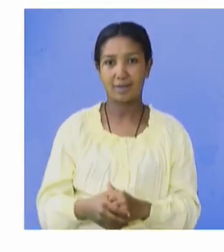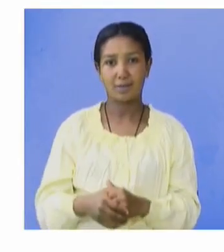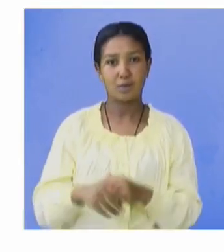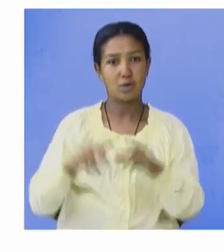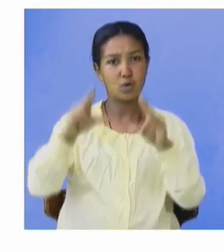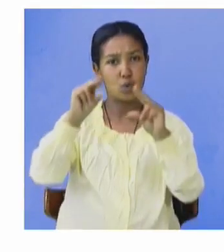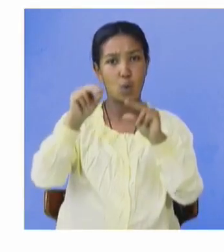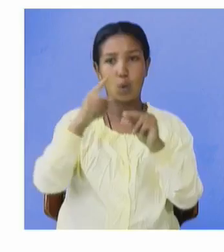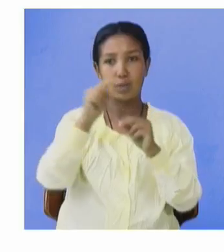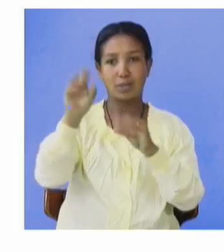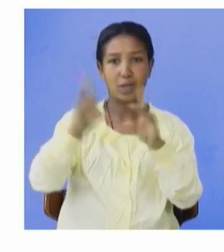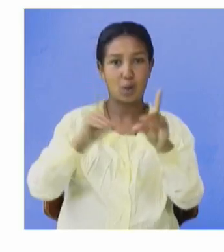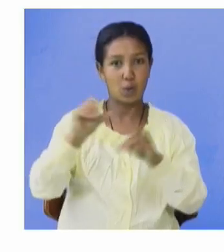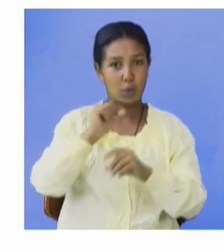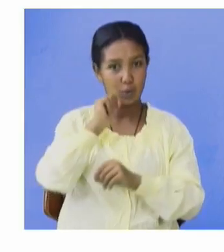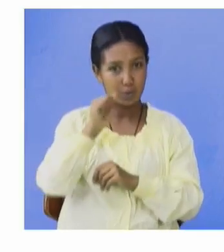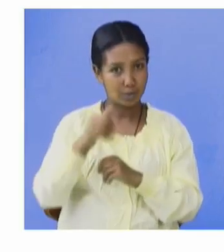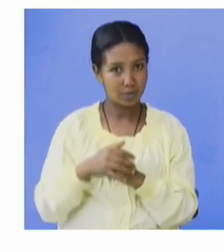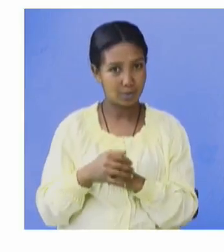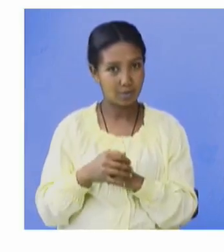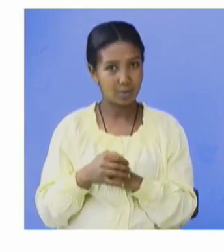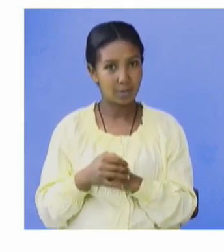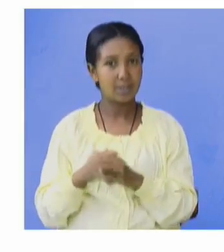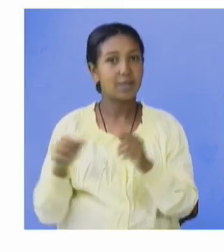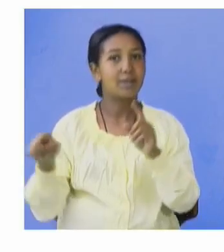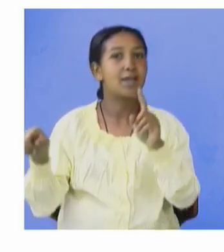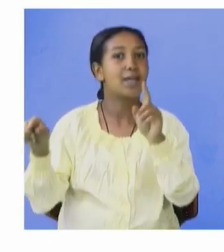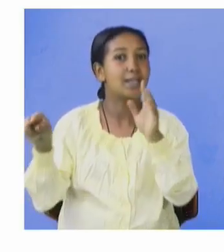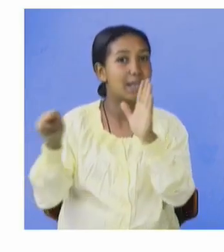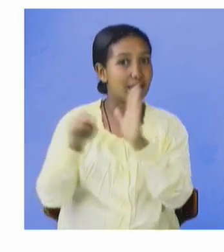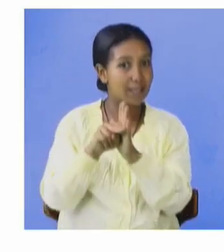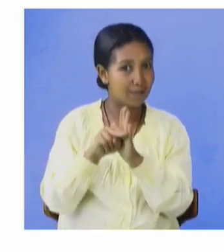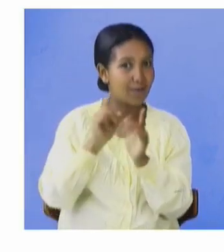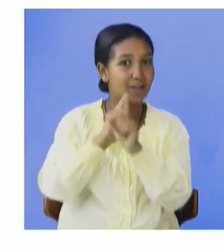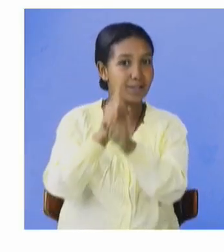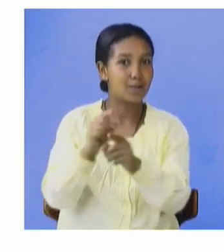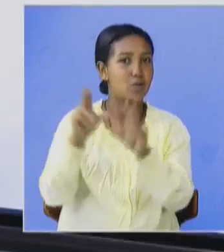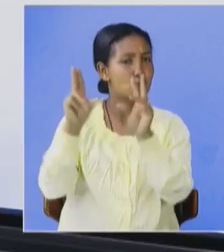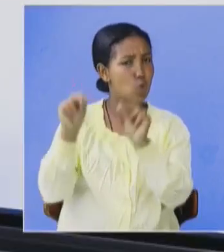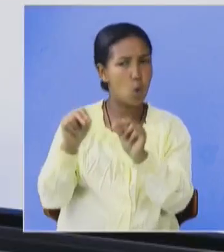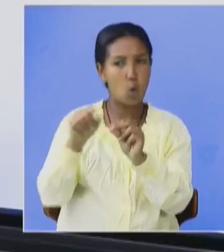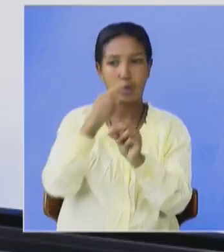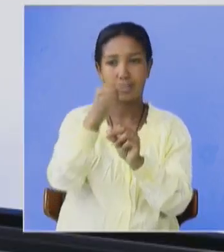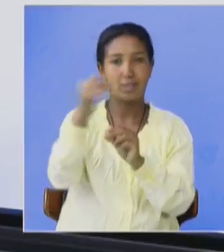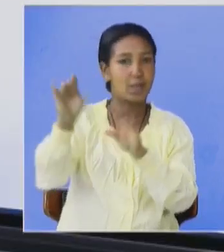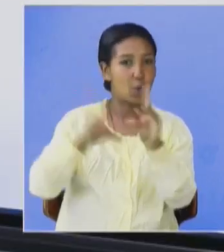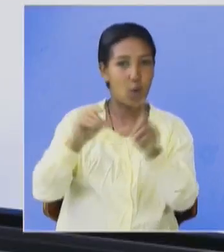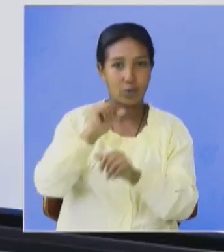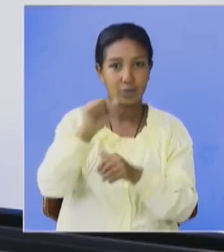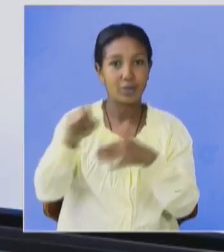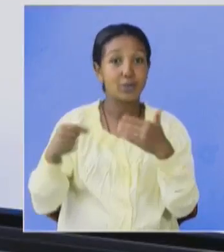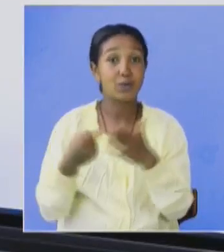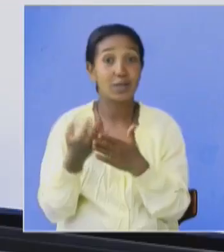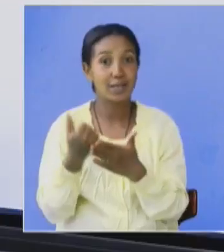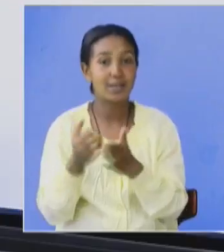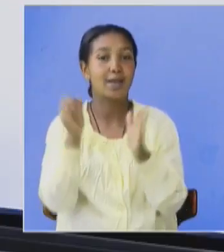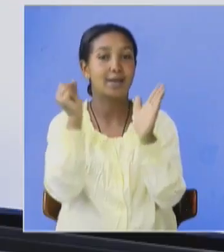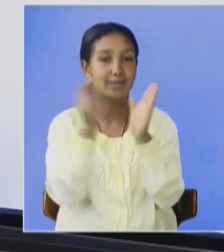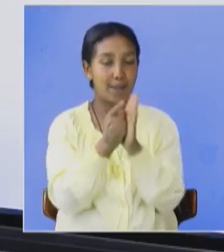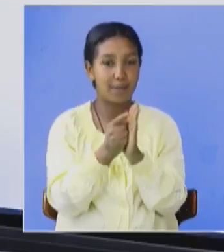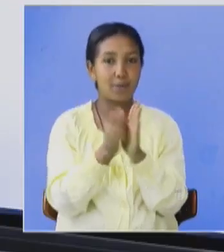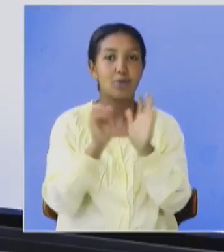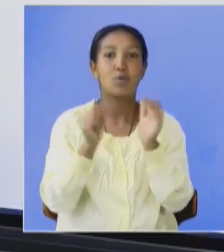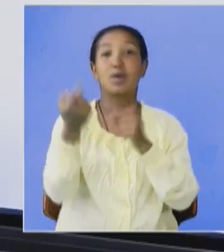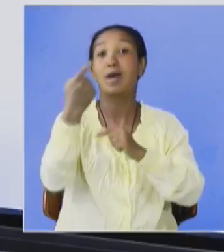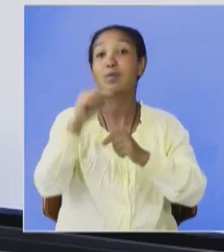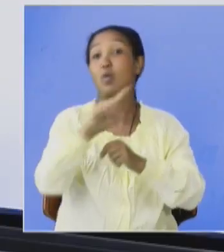No, they don't. There is the negative answer. No, they don't. So here is the example when we come